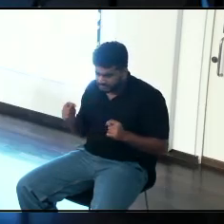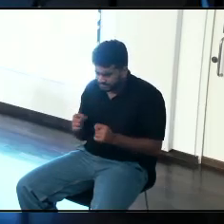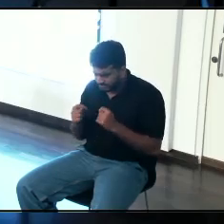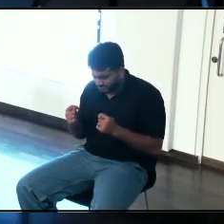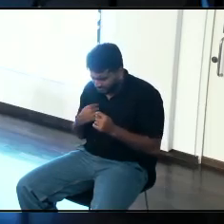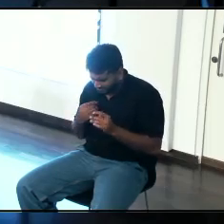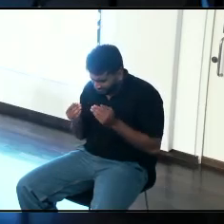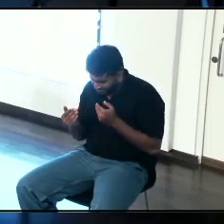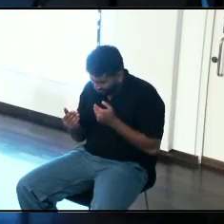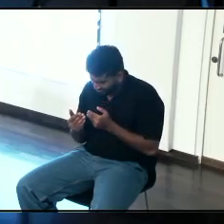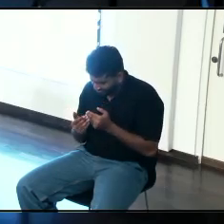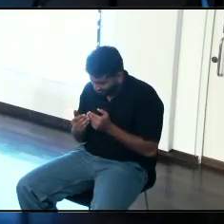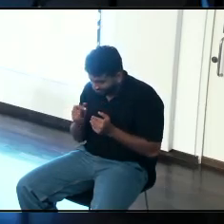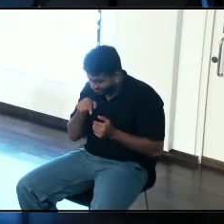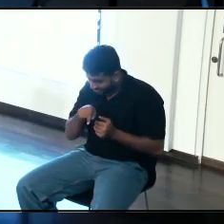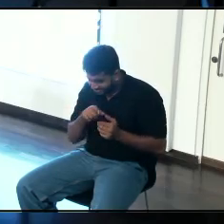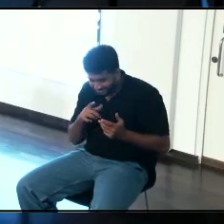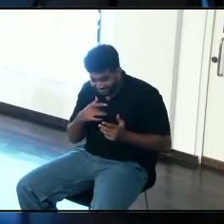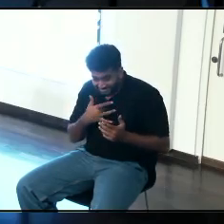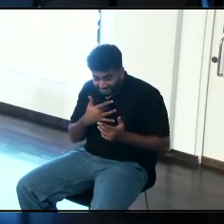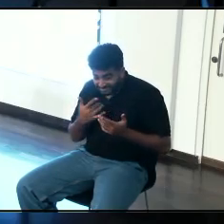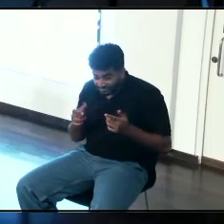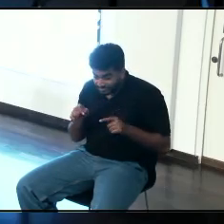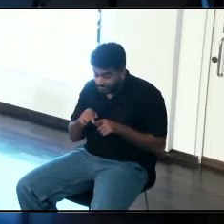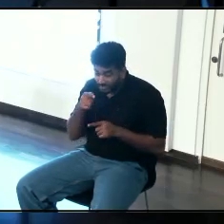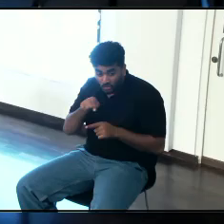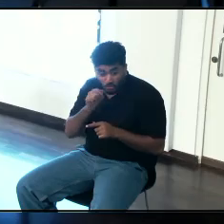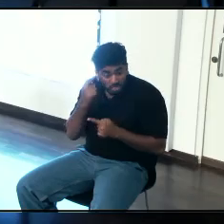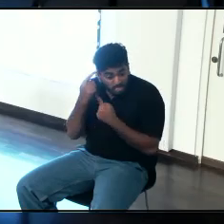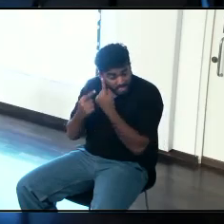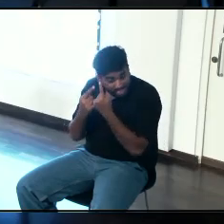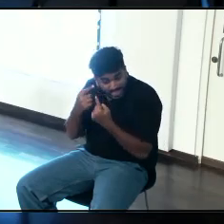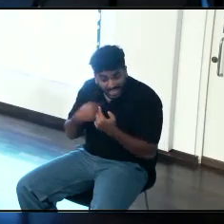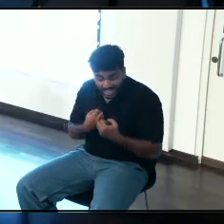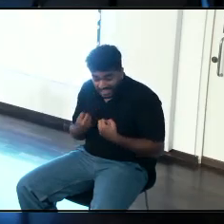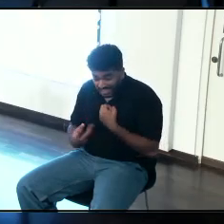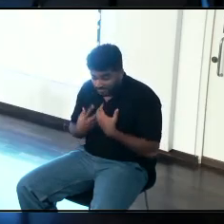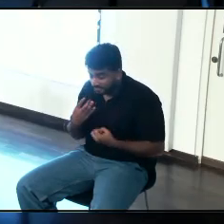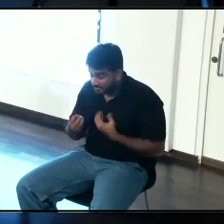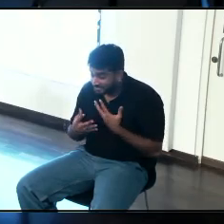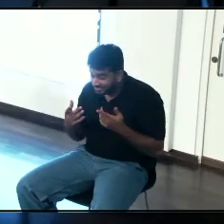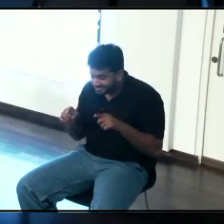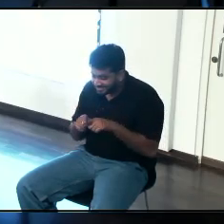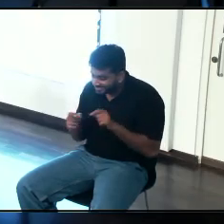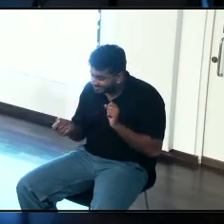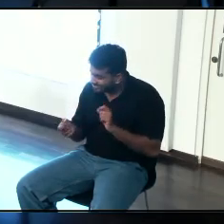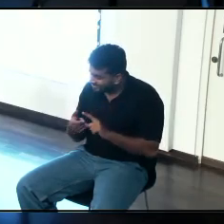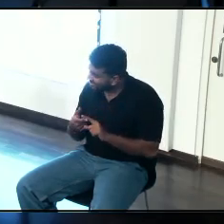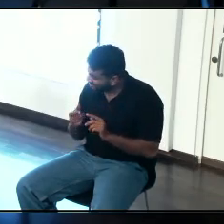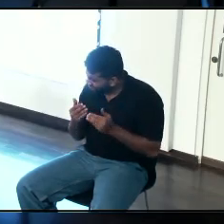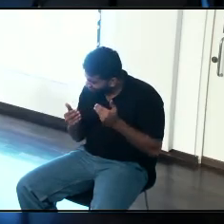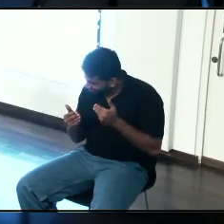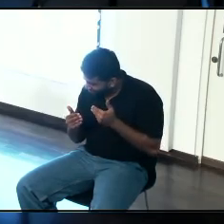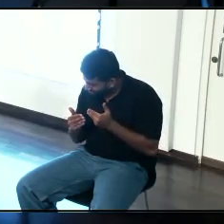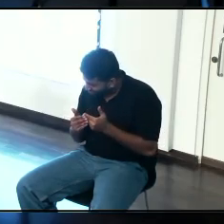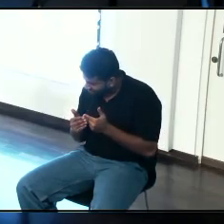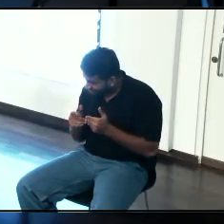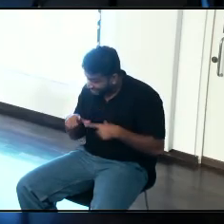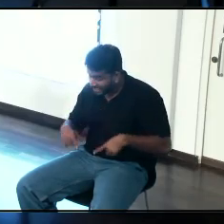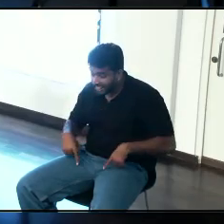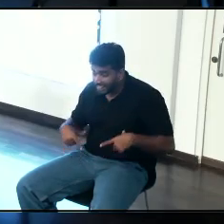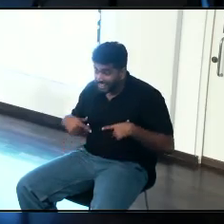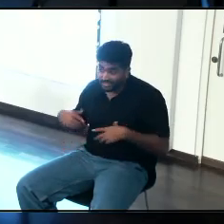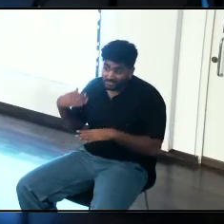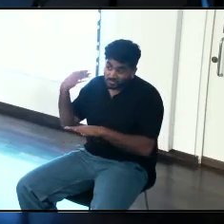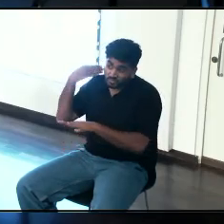as close to their thoughts and emotions and, as close to their life histories